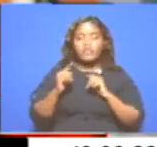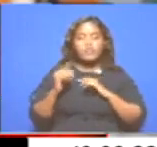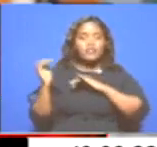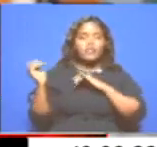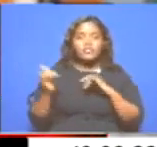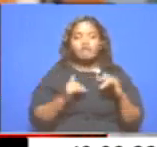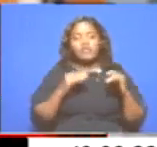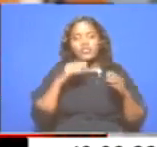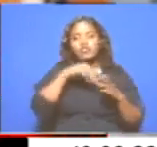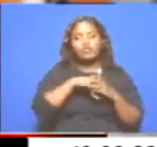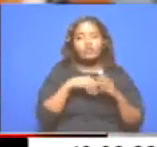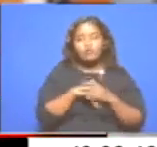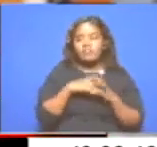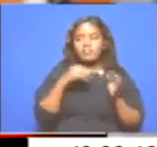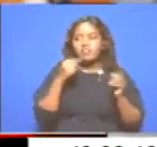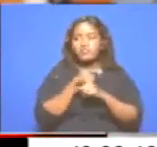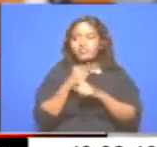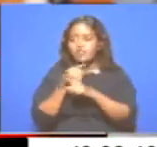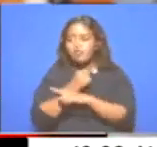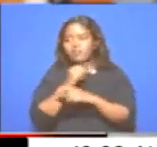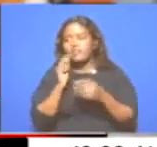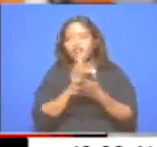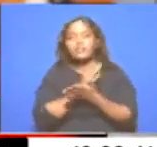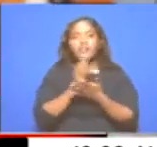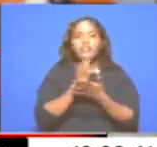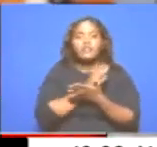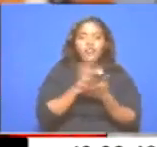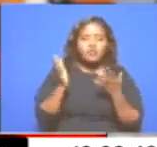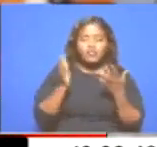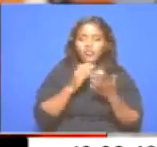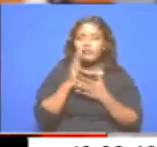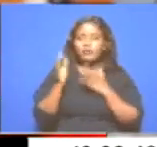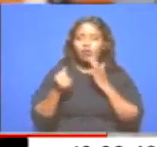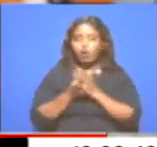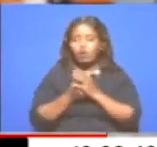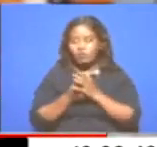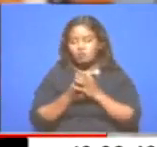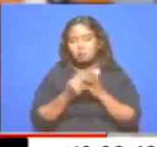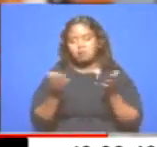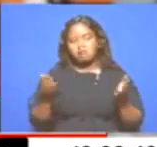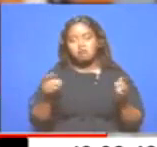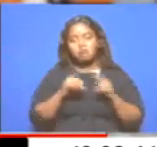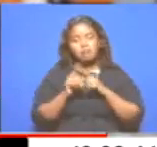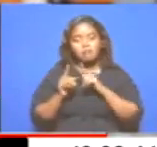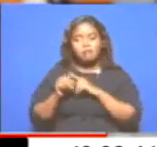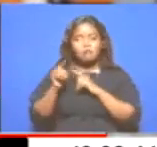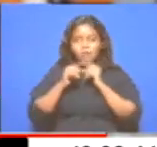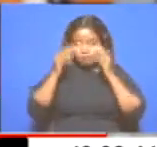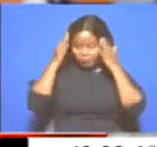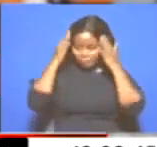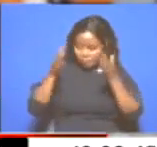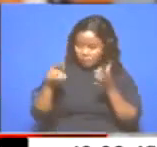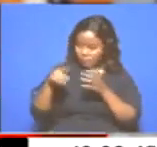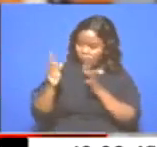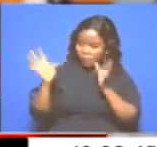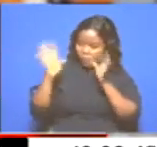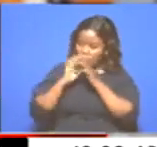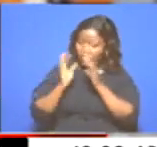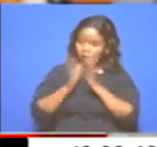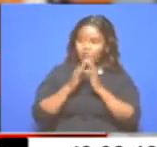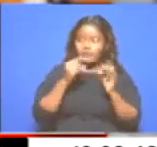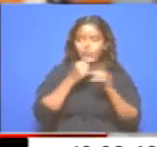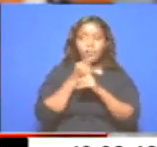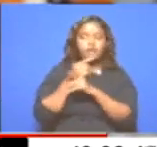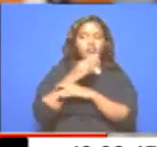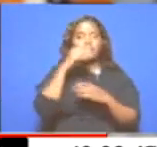sectors, construction, tourism, manufacturing, name it, you know. And so we'll be looking at that, joint ventures and different investments. But we're